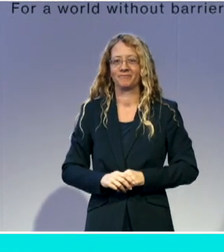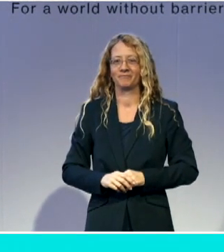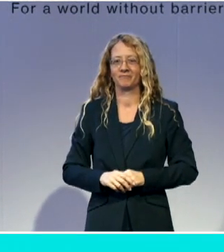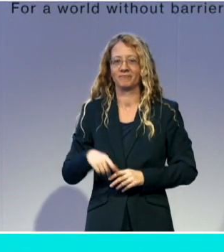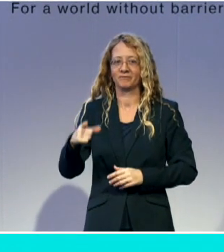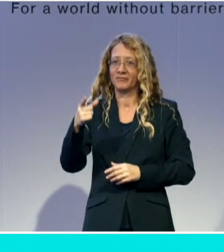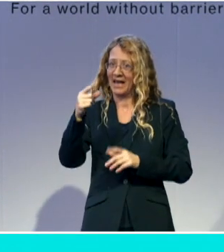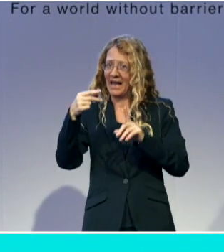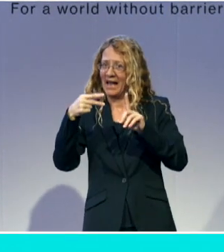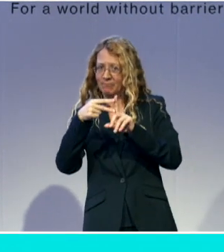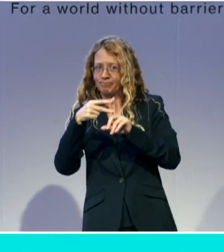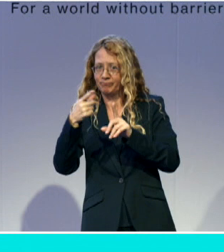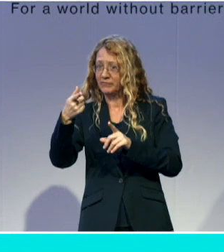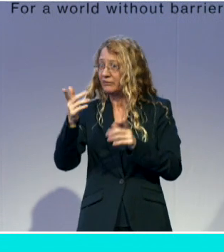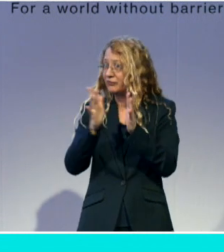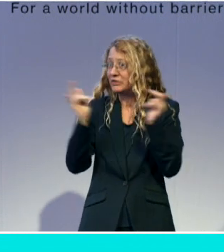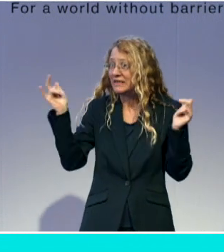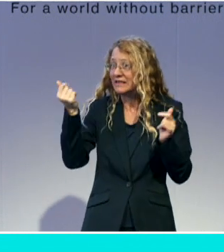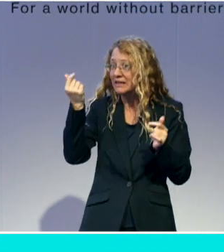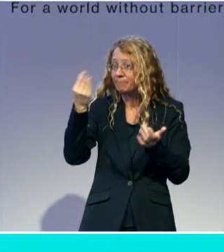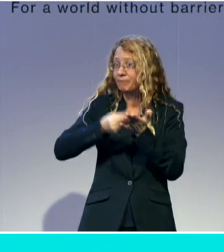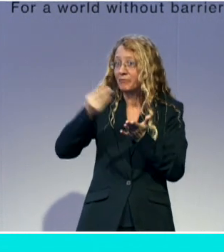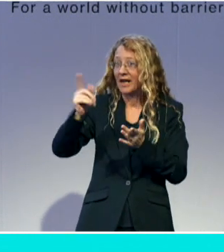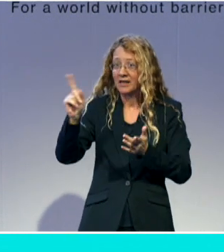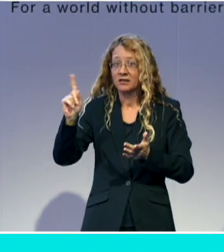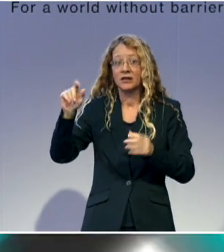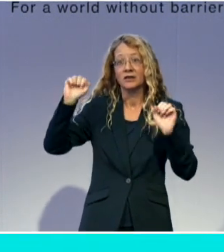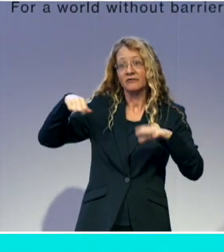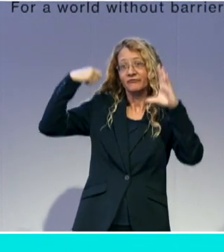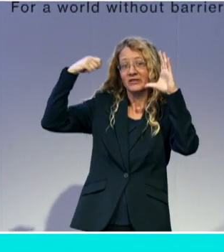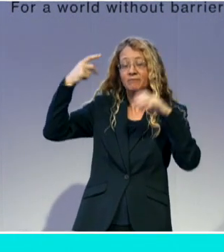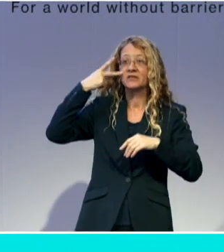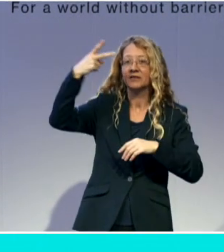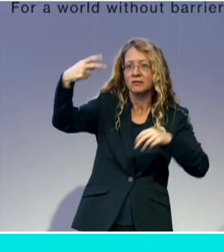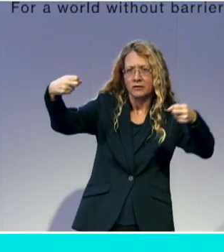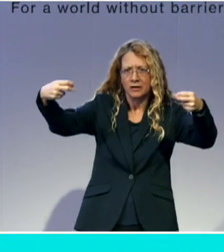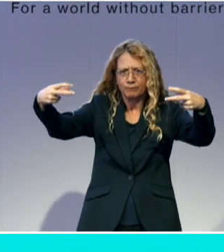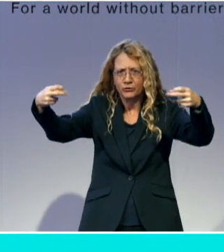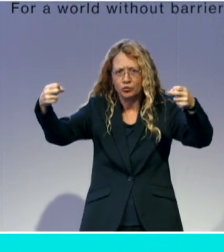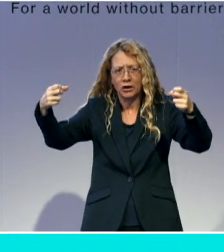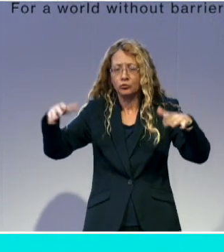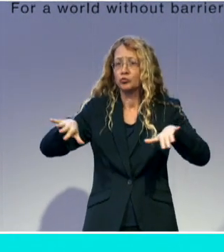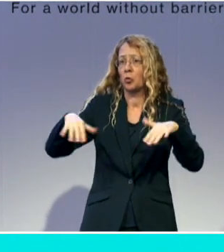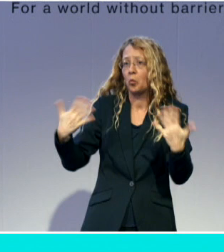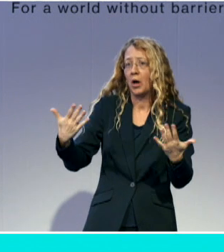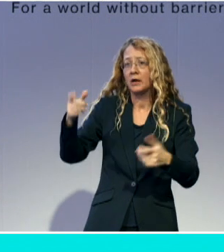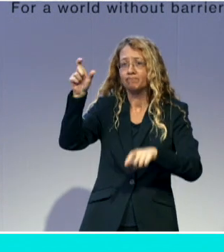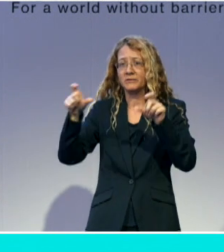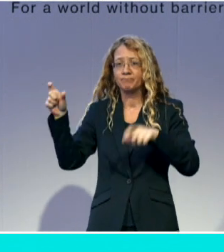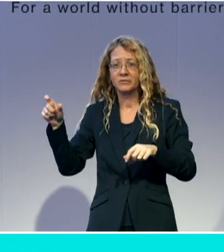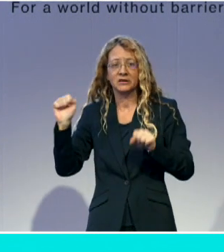mobile app makes cinema screenings more accessible to people with visual and hearing impairments. The